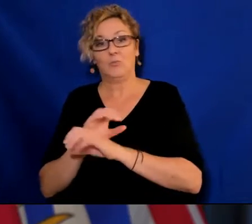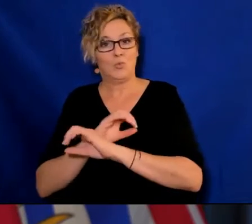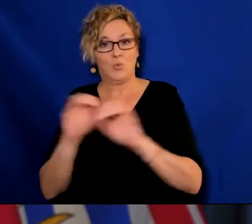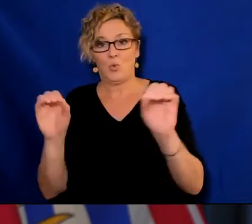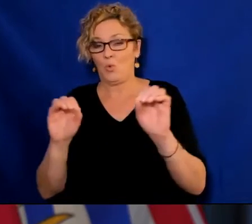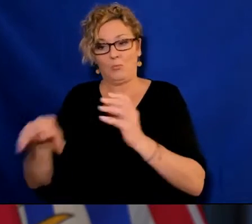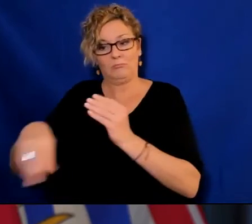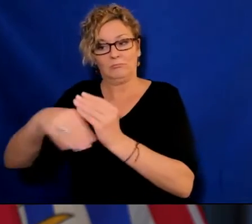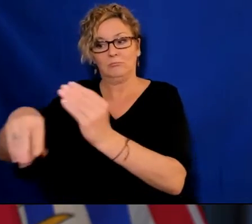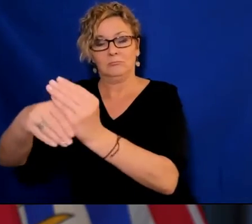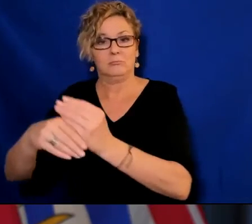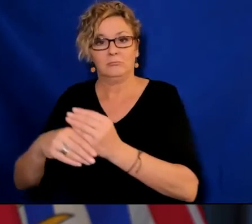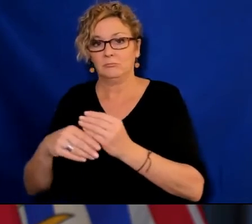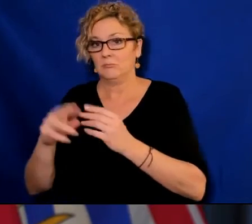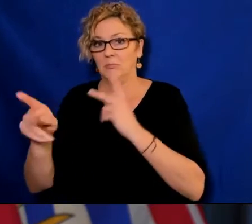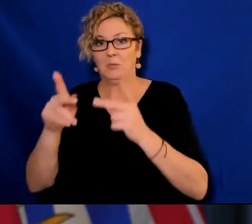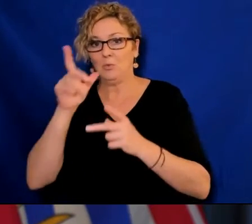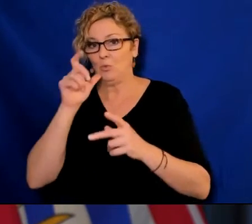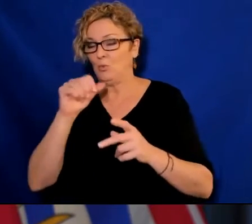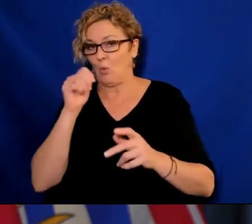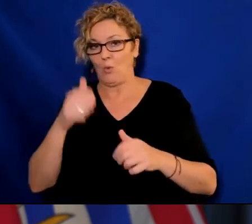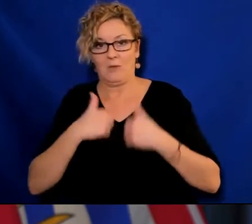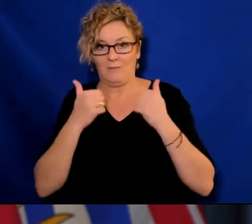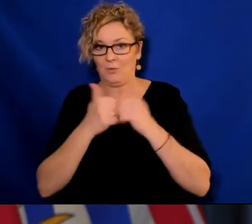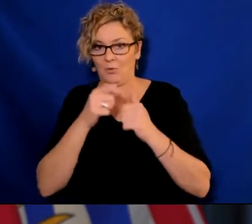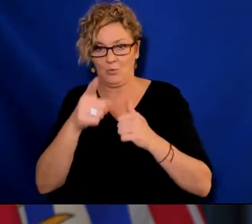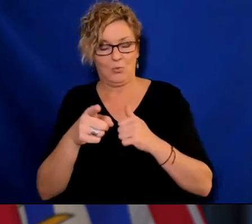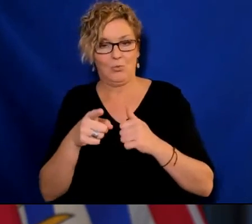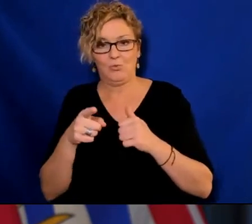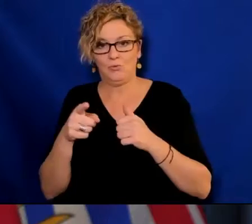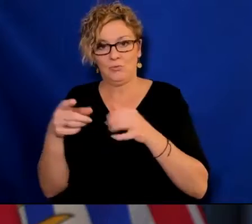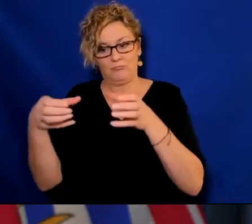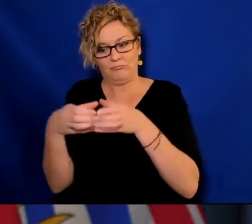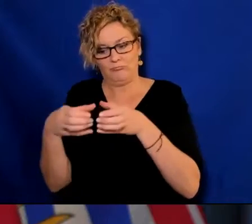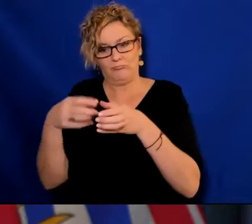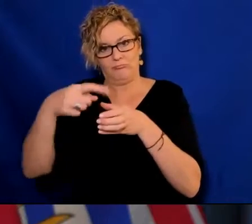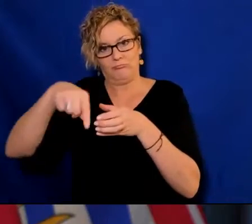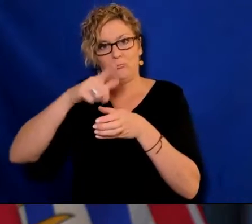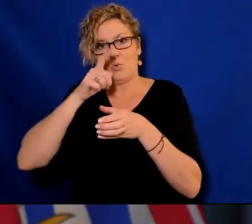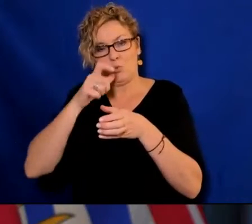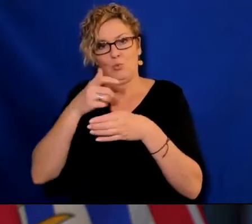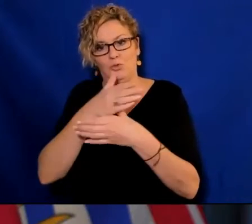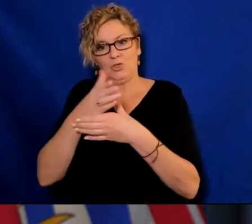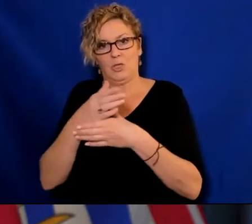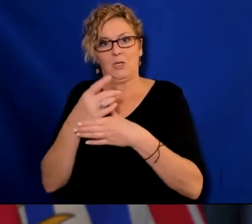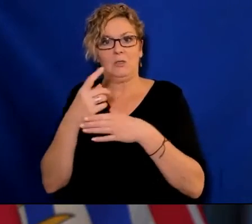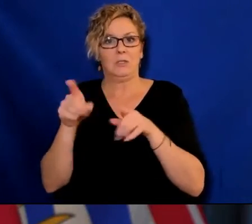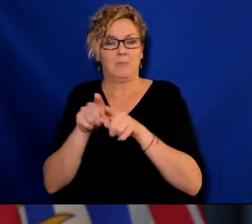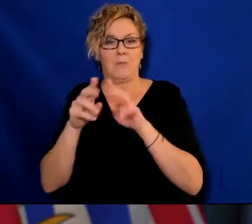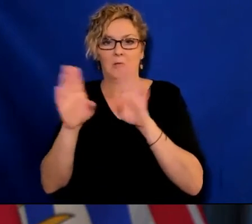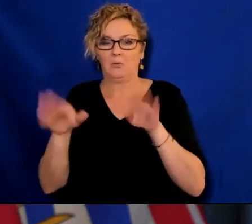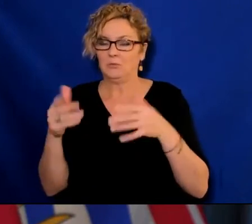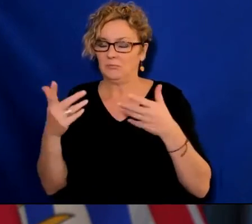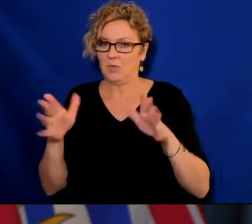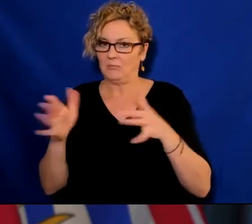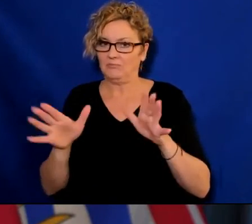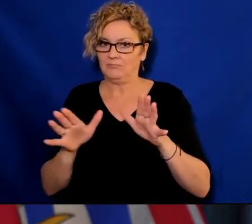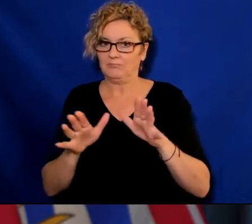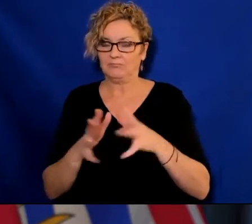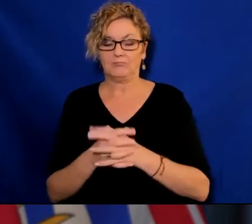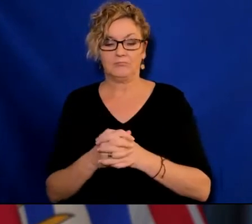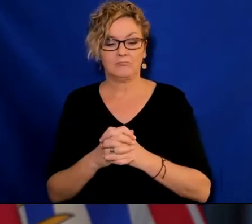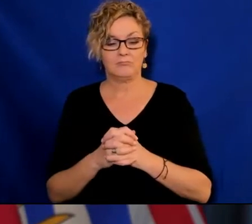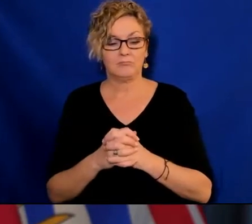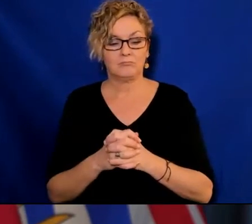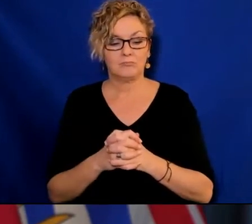We have time for one more question. For everyone listening today, Dr. Henry and Minister Dix will release a statement this afternoon with the latest information on